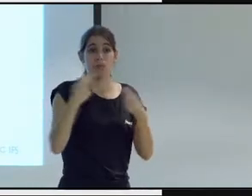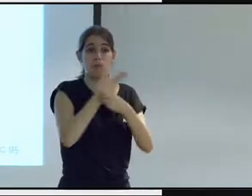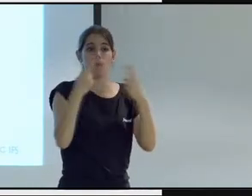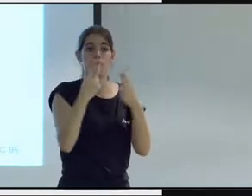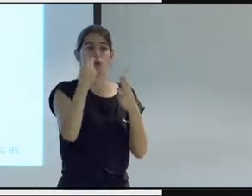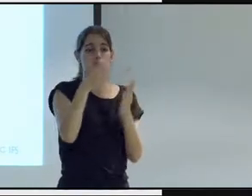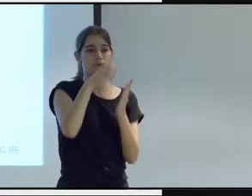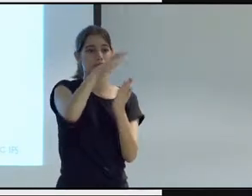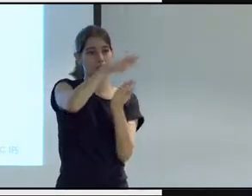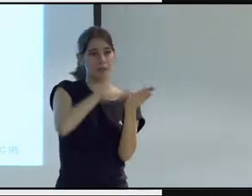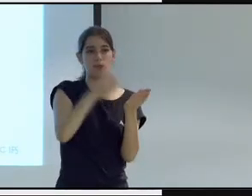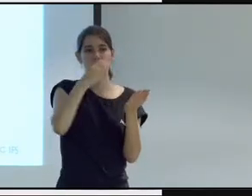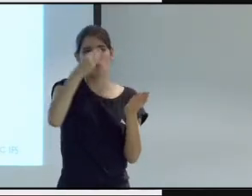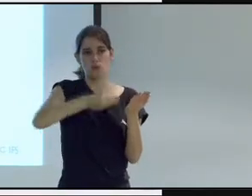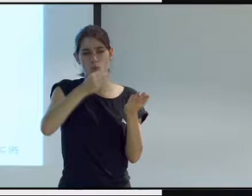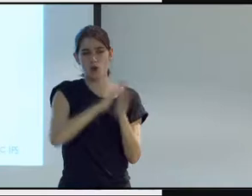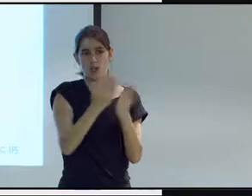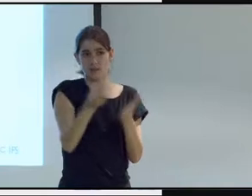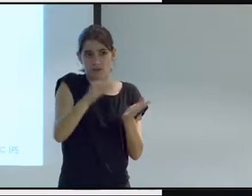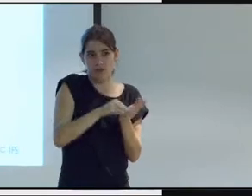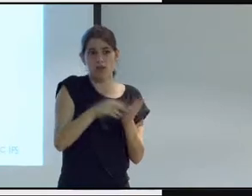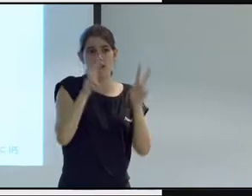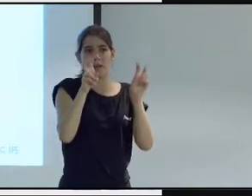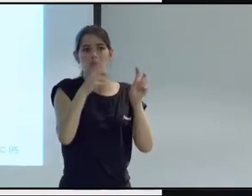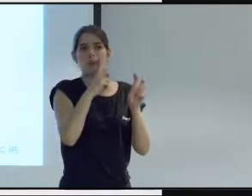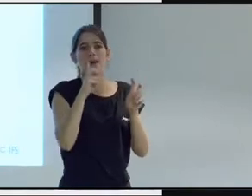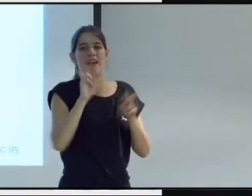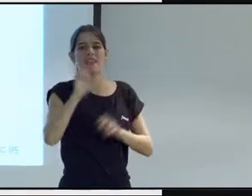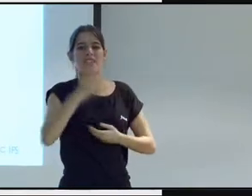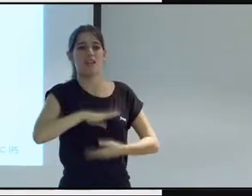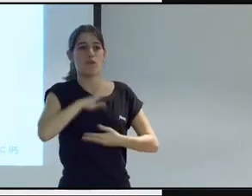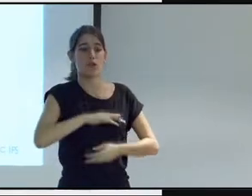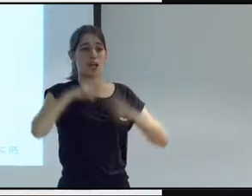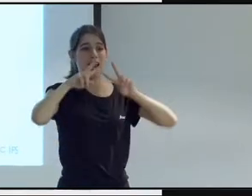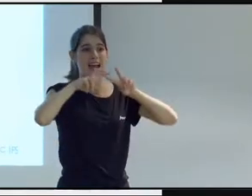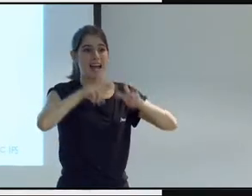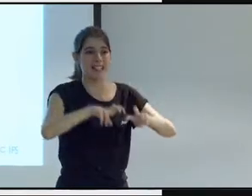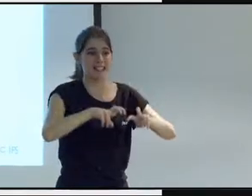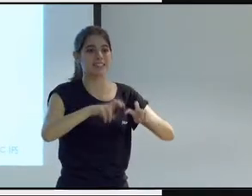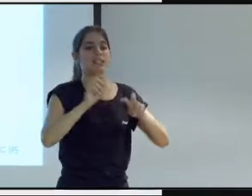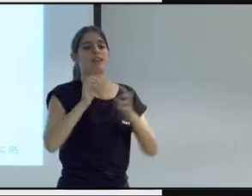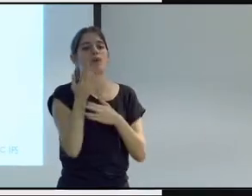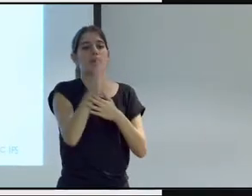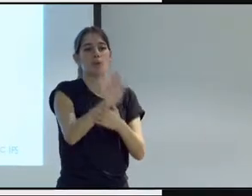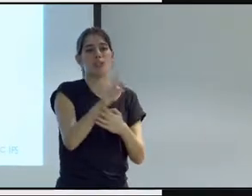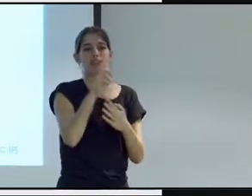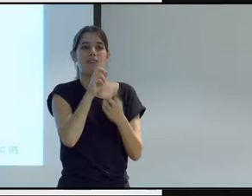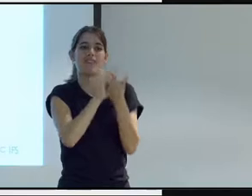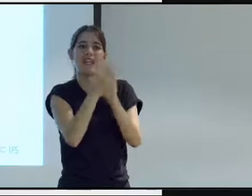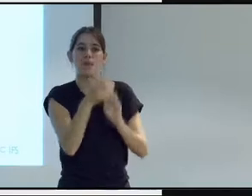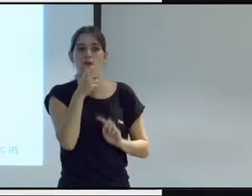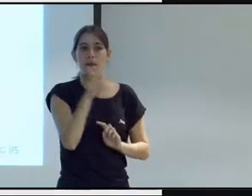for Superior Scientific Studies, and he wrote a book called Functional Diversity Analysis around the proposal of